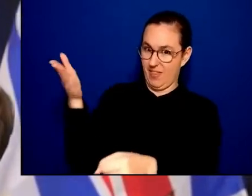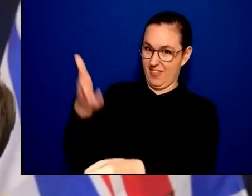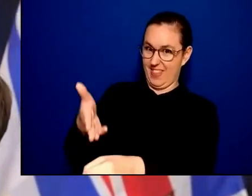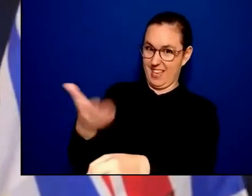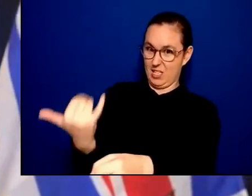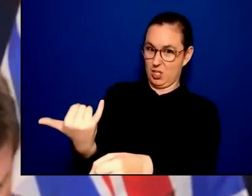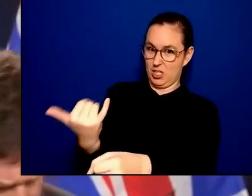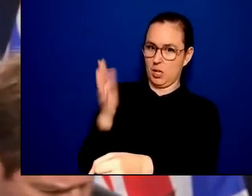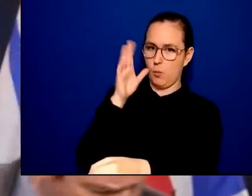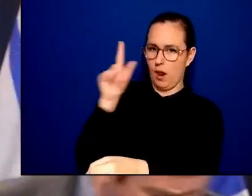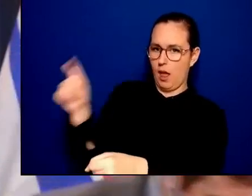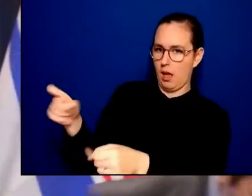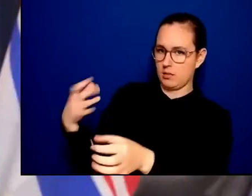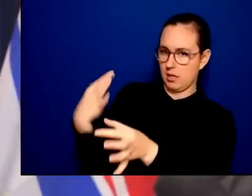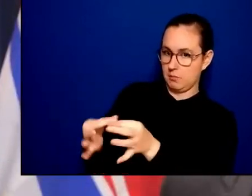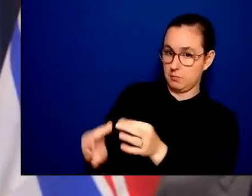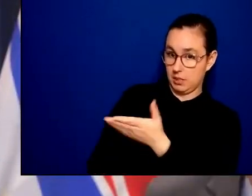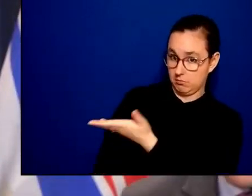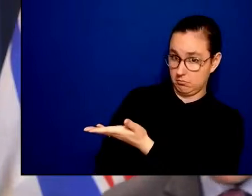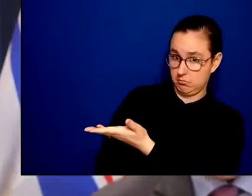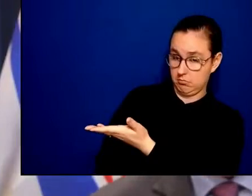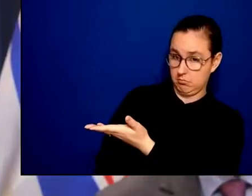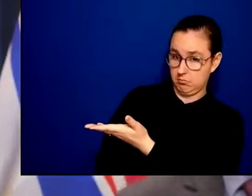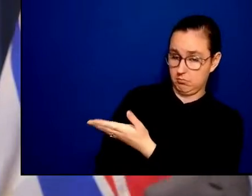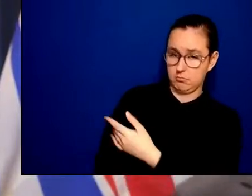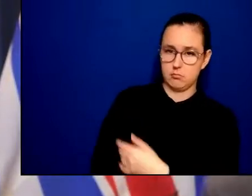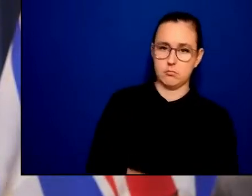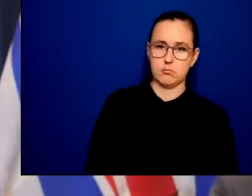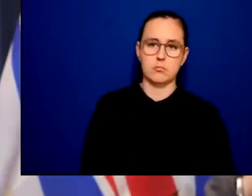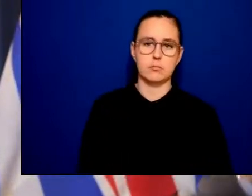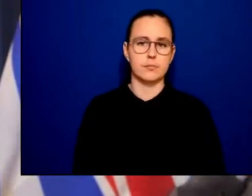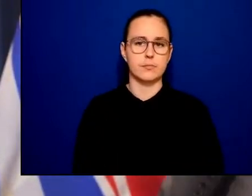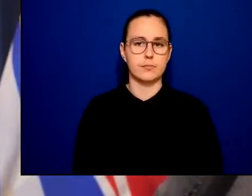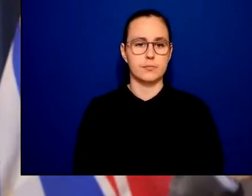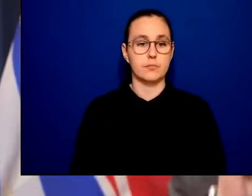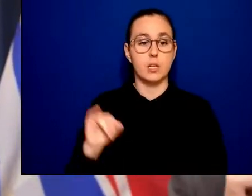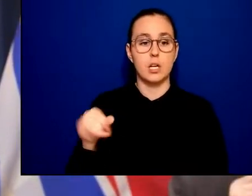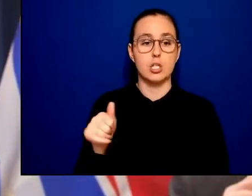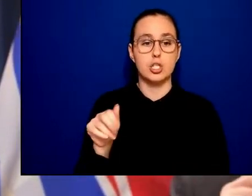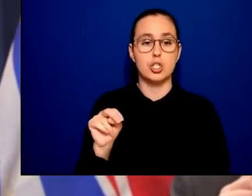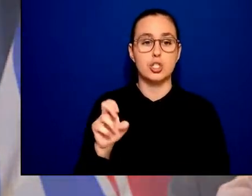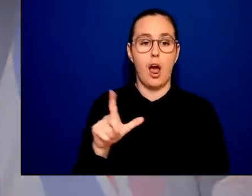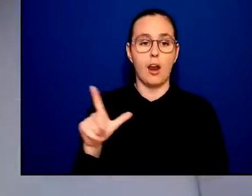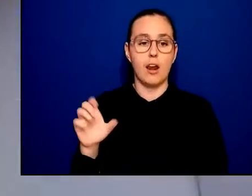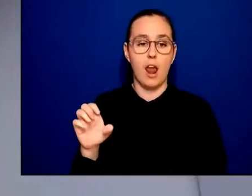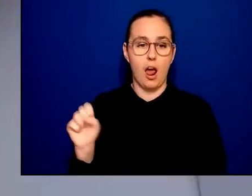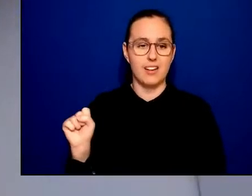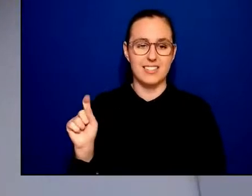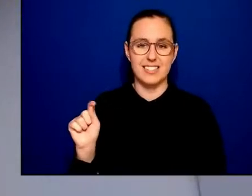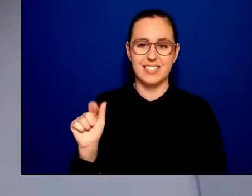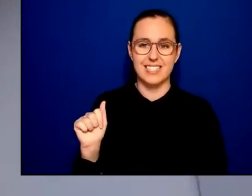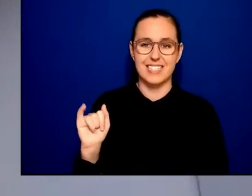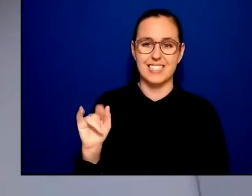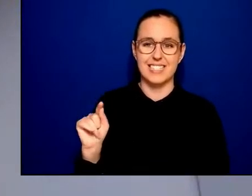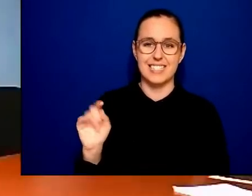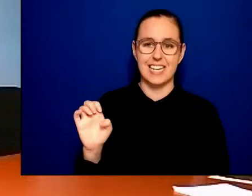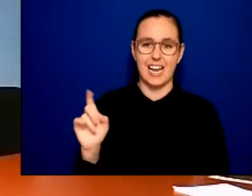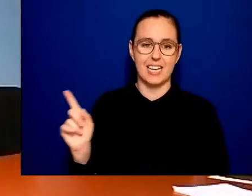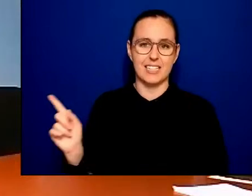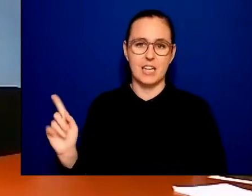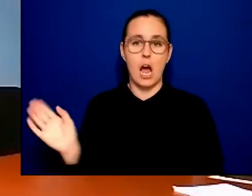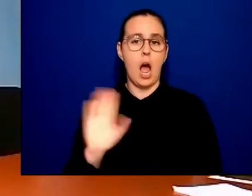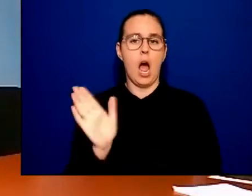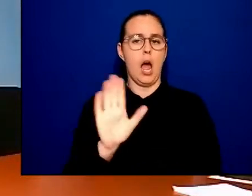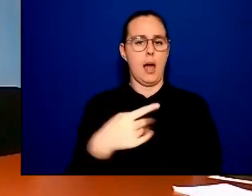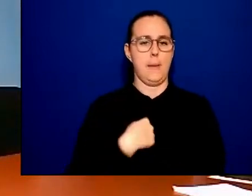do. Yes, please go ahead. I believe that was the South Coast region, so that would be Janelle State. Paula Cousins, please go ahead.